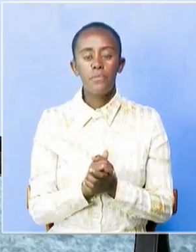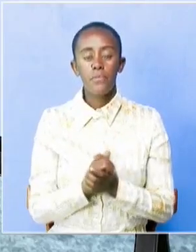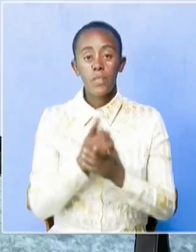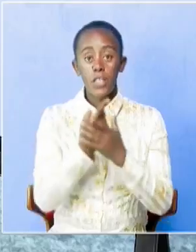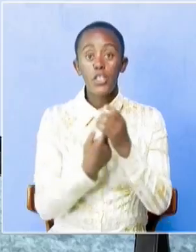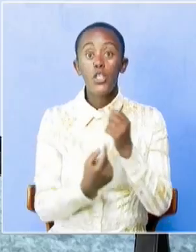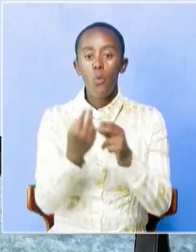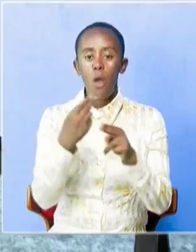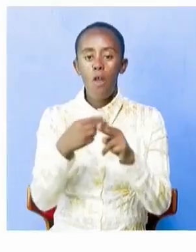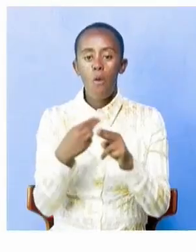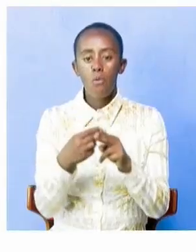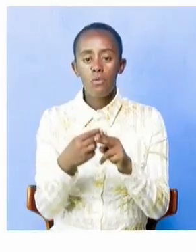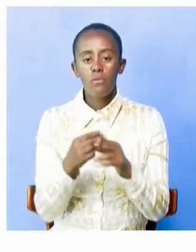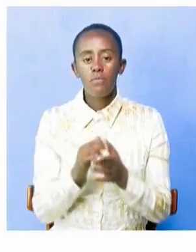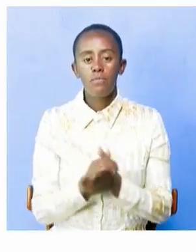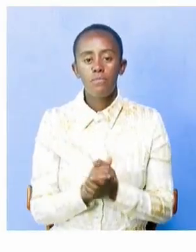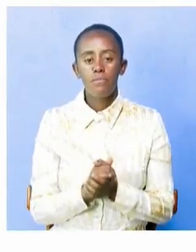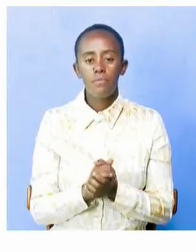Singular noun.